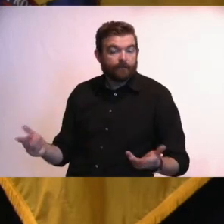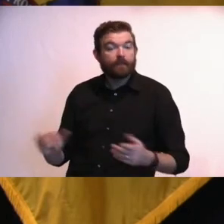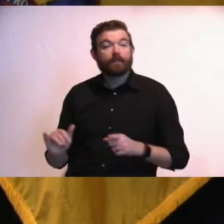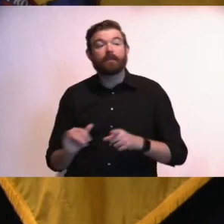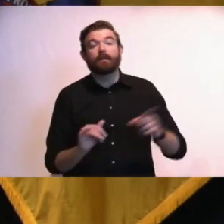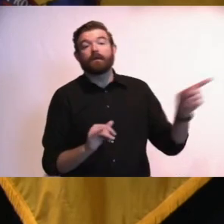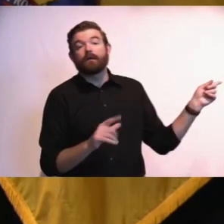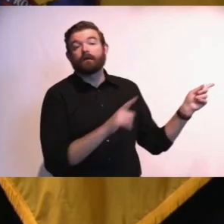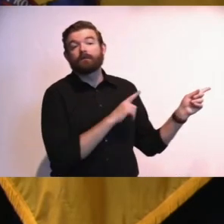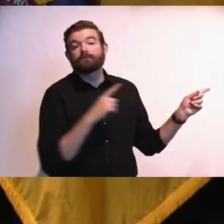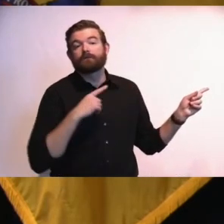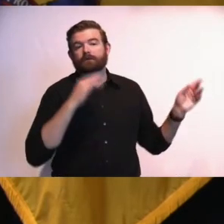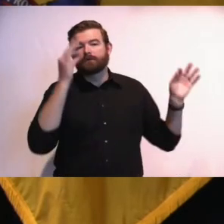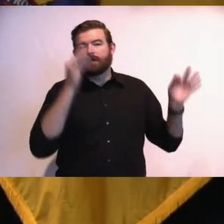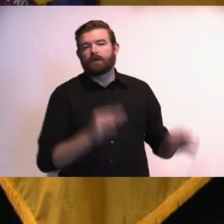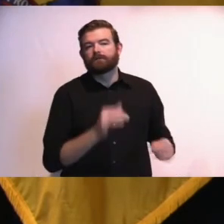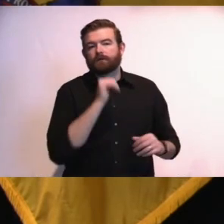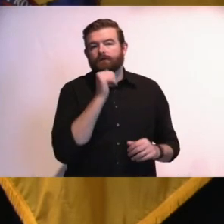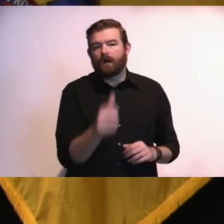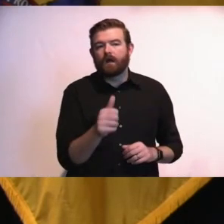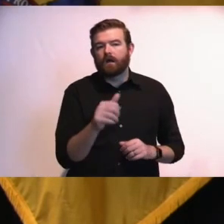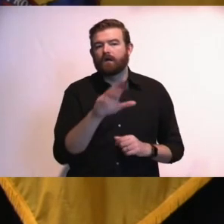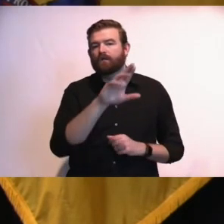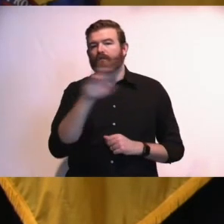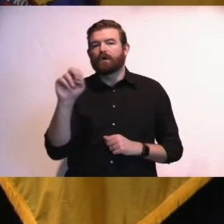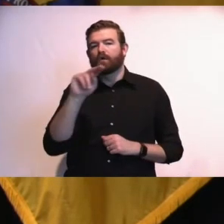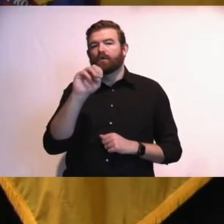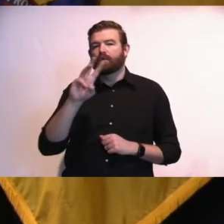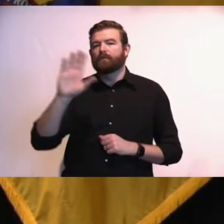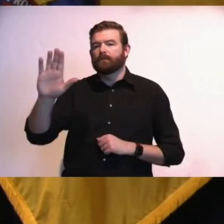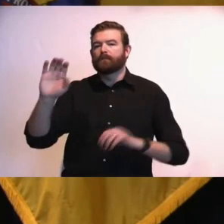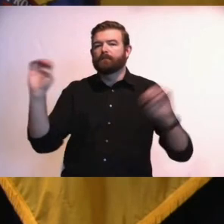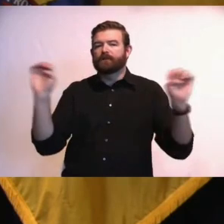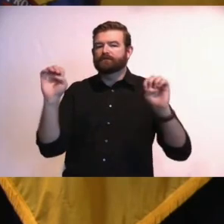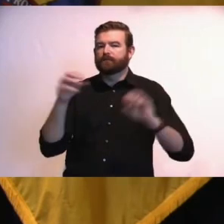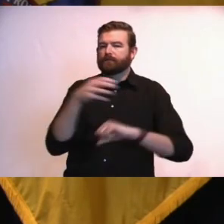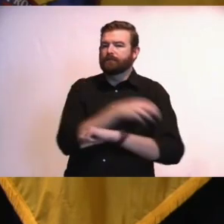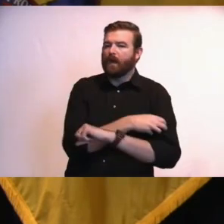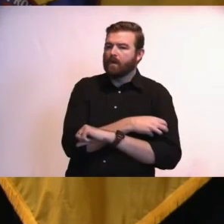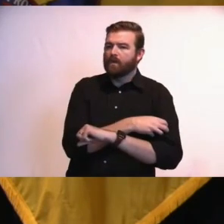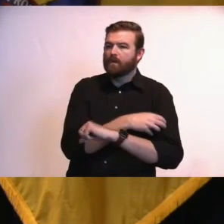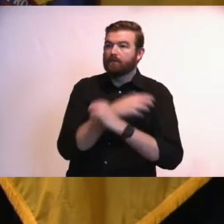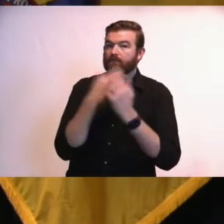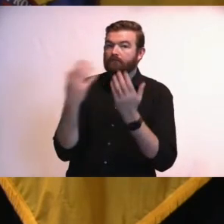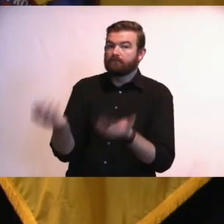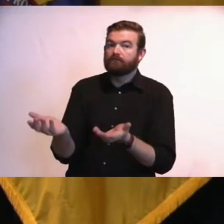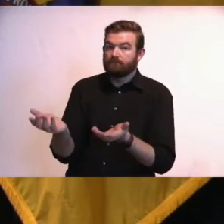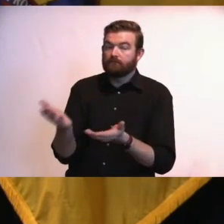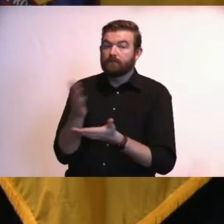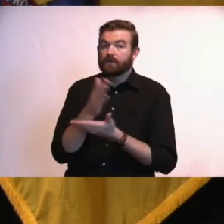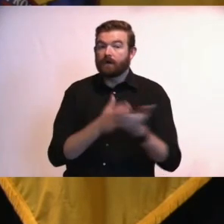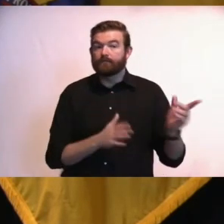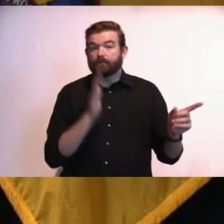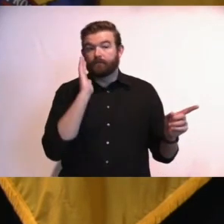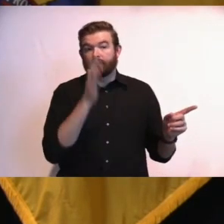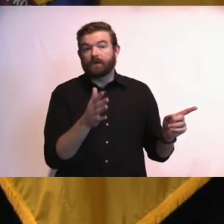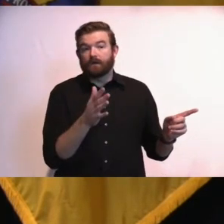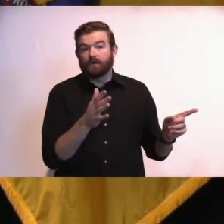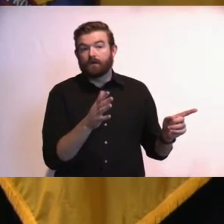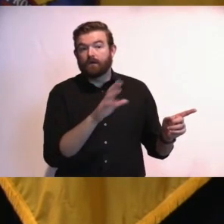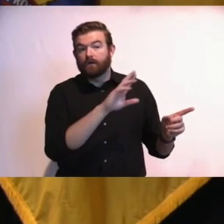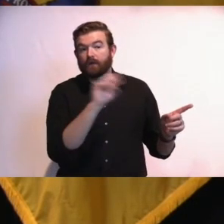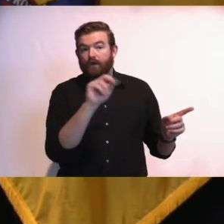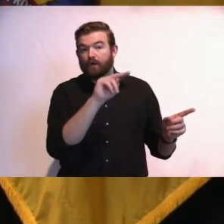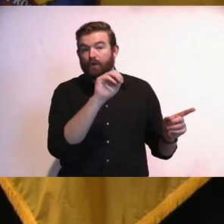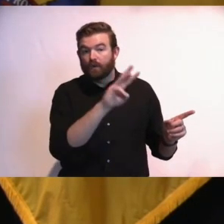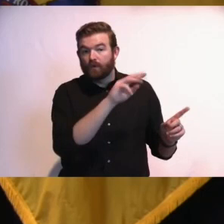powers, and the waivers, directives, and orders that are renewing will only be renewed for 45 days. What's your reaction to